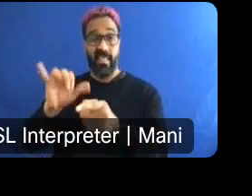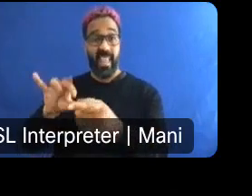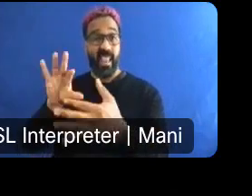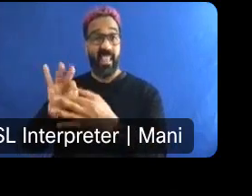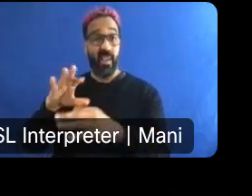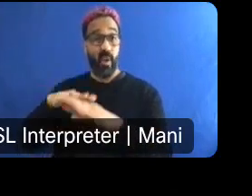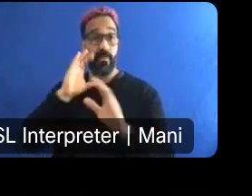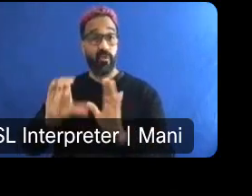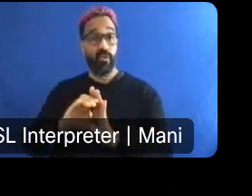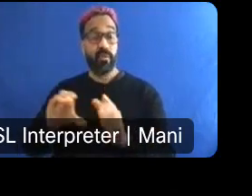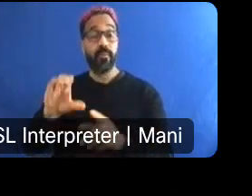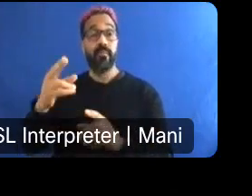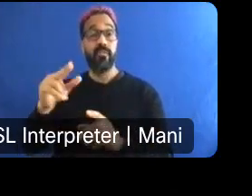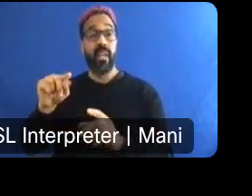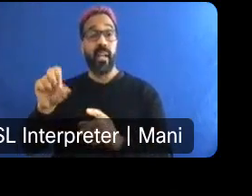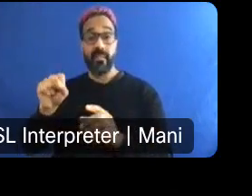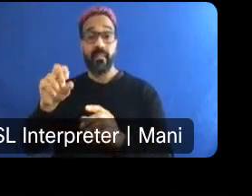website.